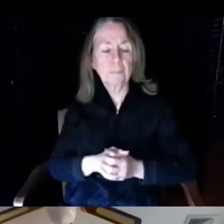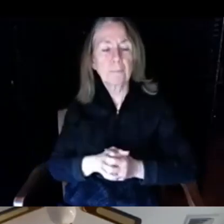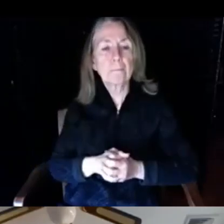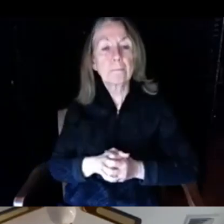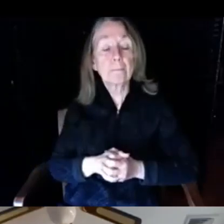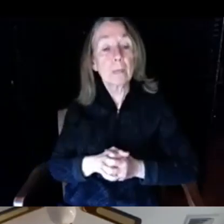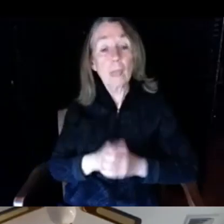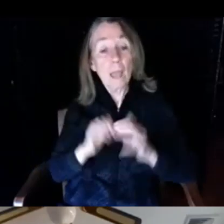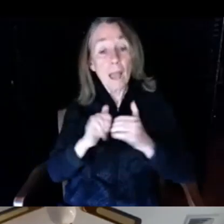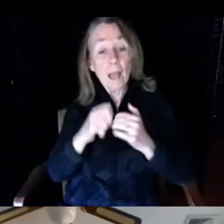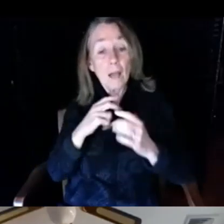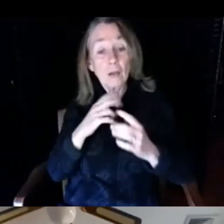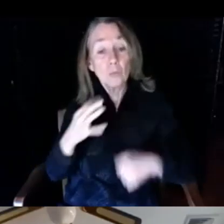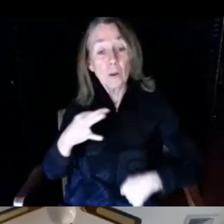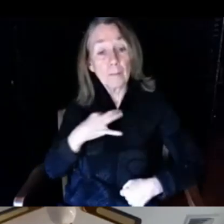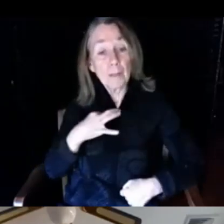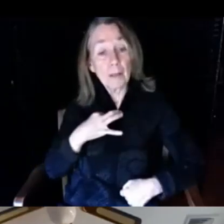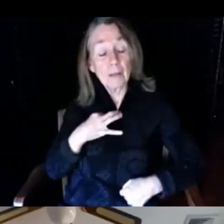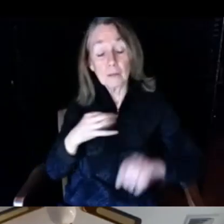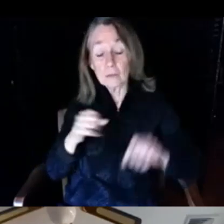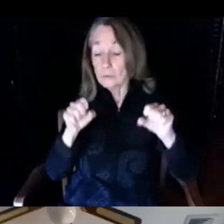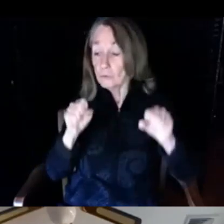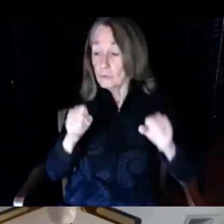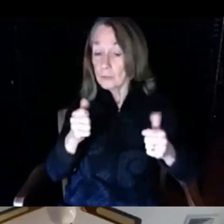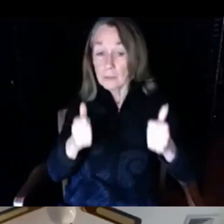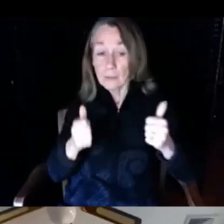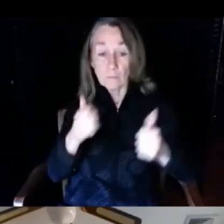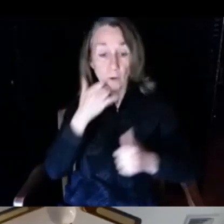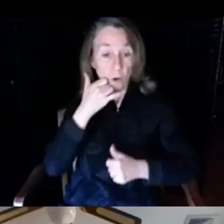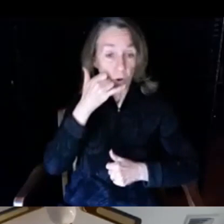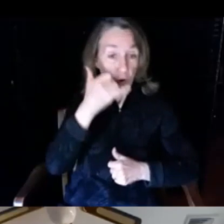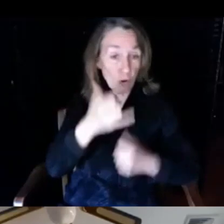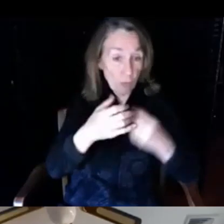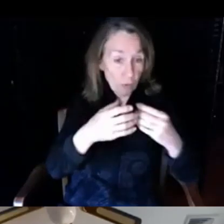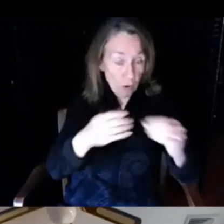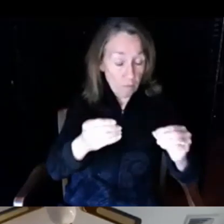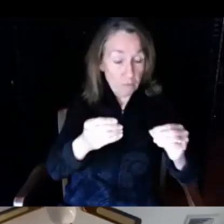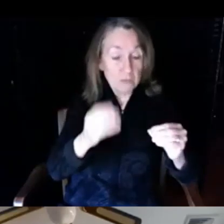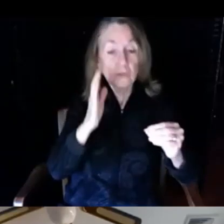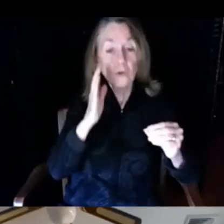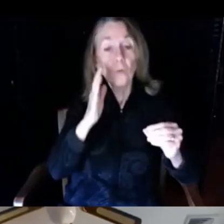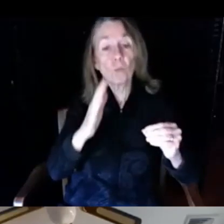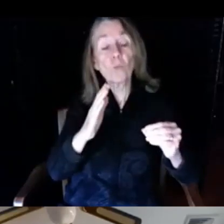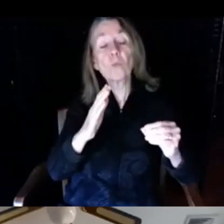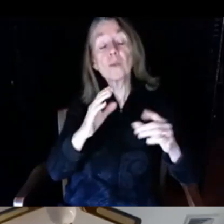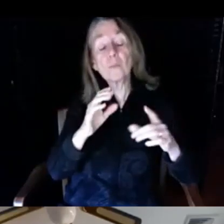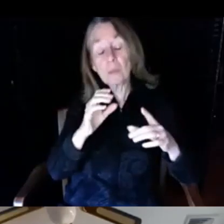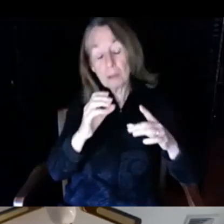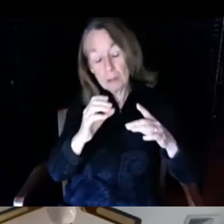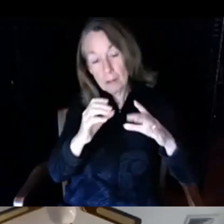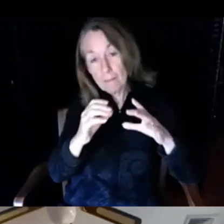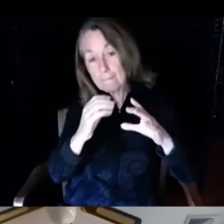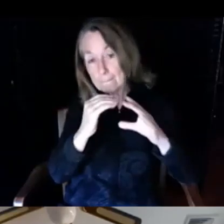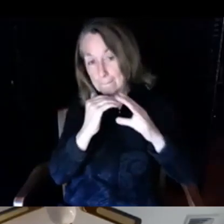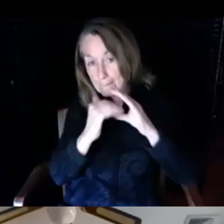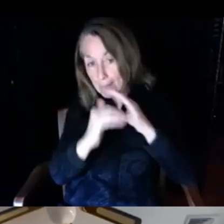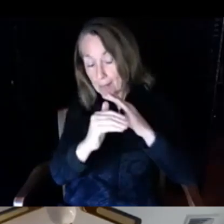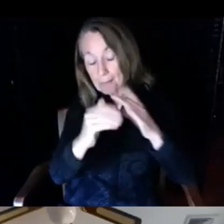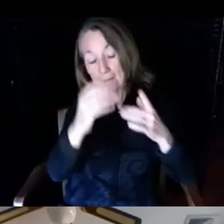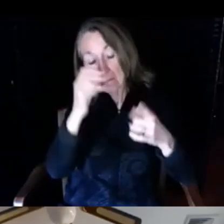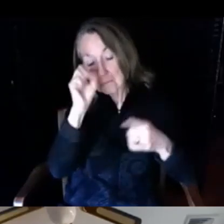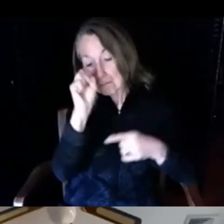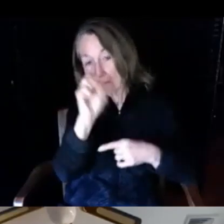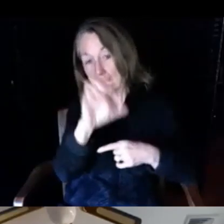How do you apply? You can either call our office and we will mail you an application, either a landline application or a